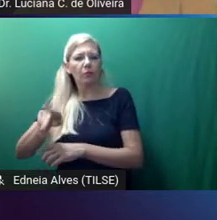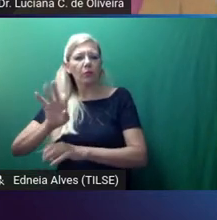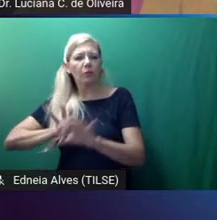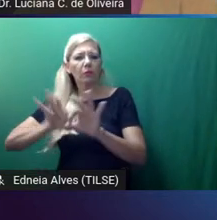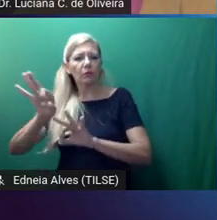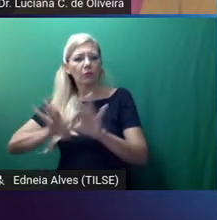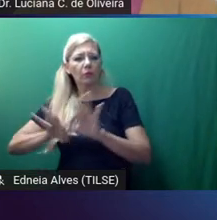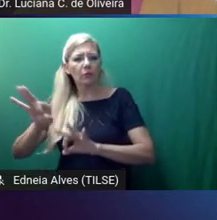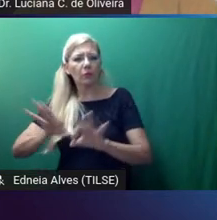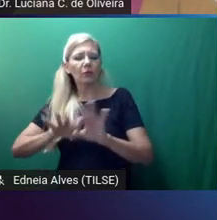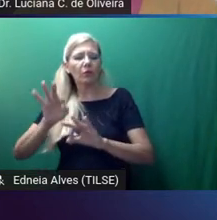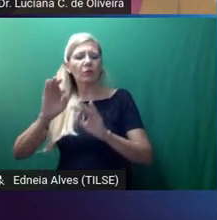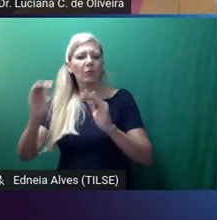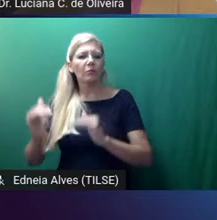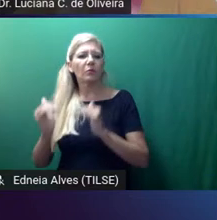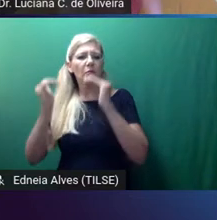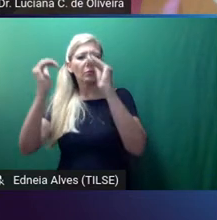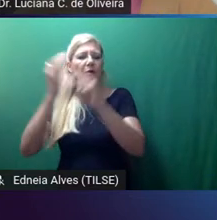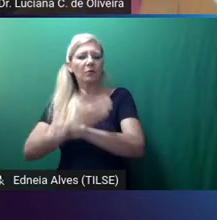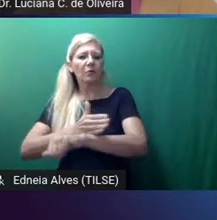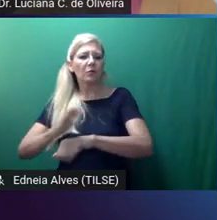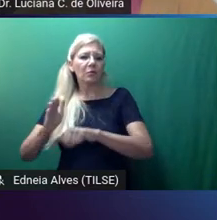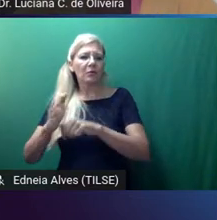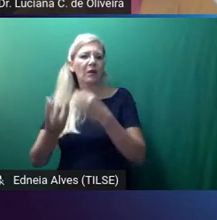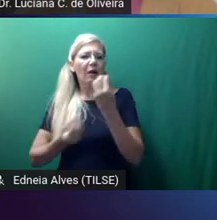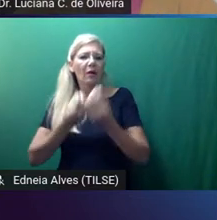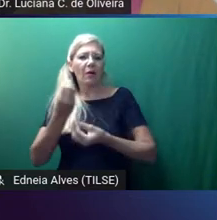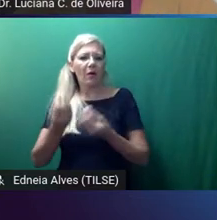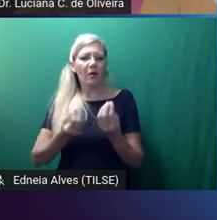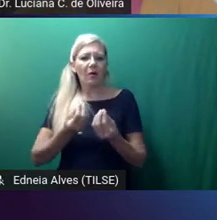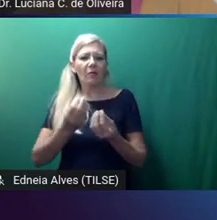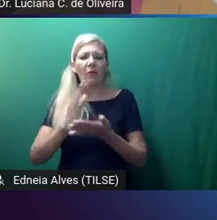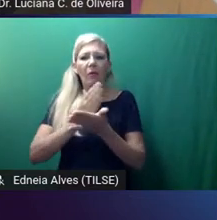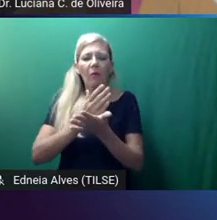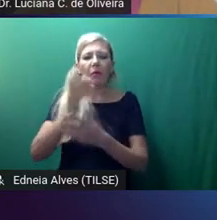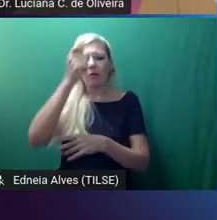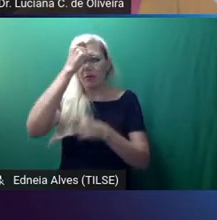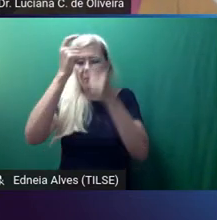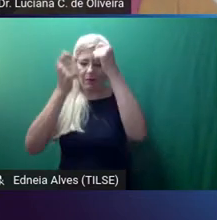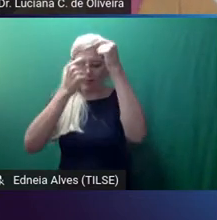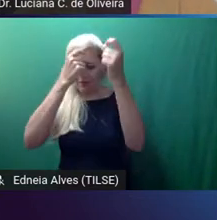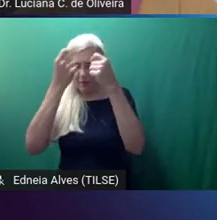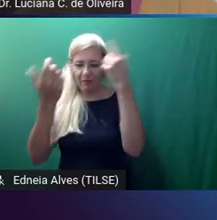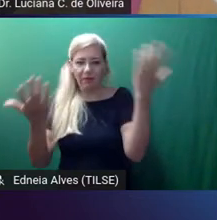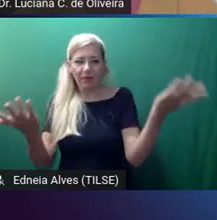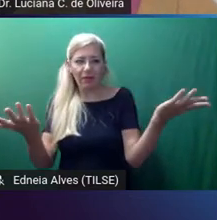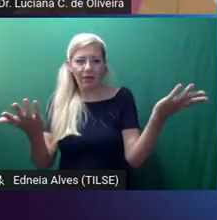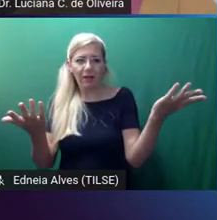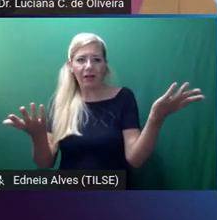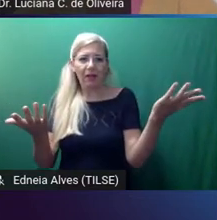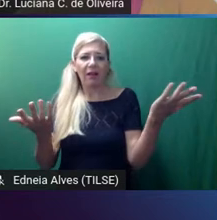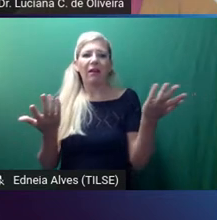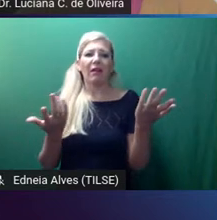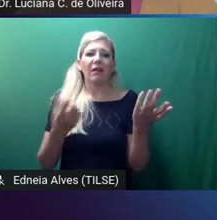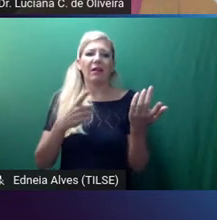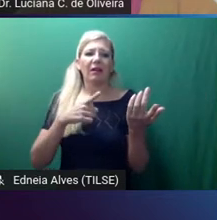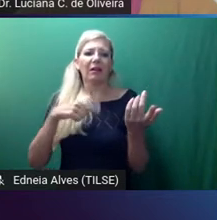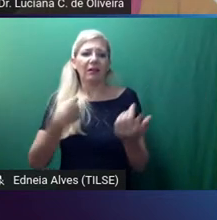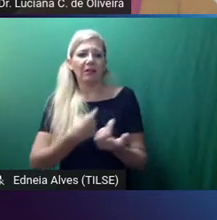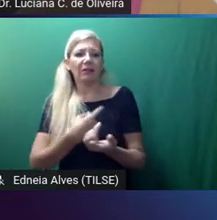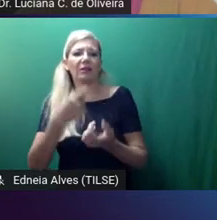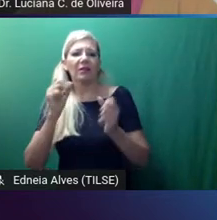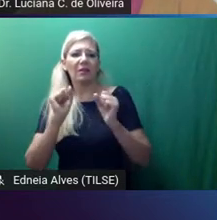white supremacy? What are some ideas around that? How can we critically examine and